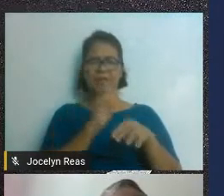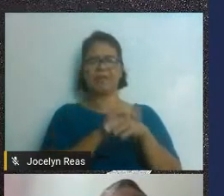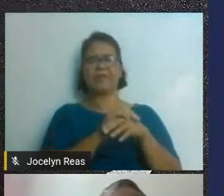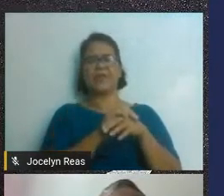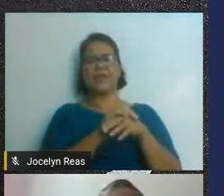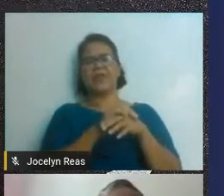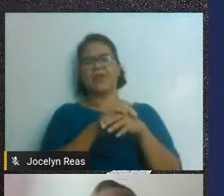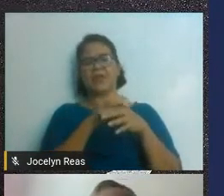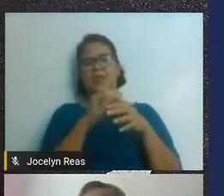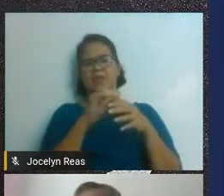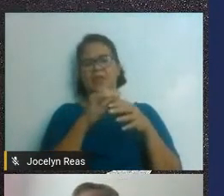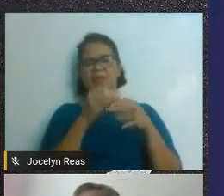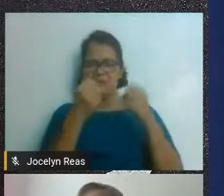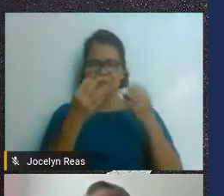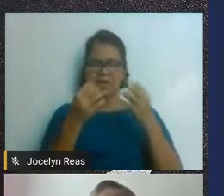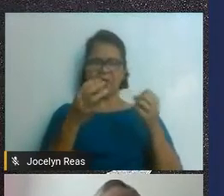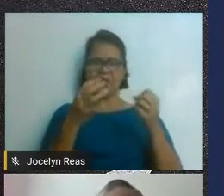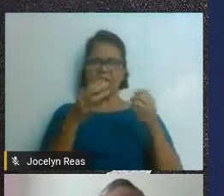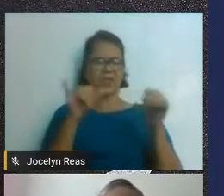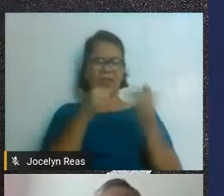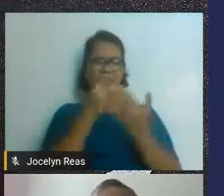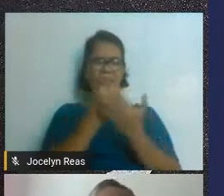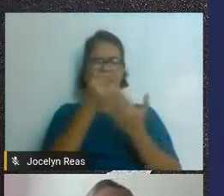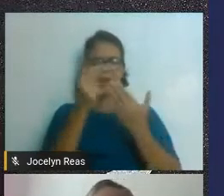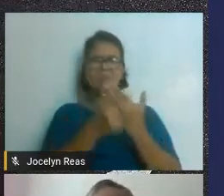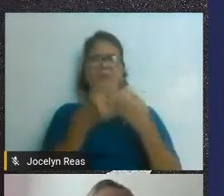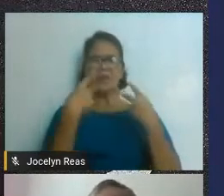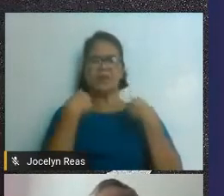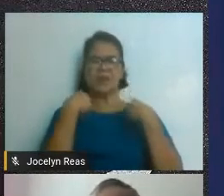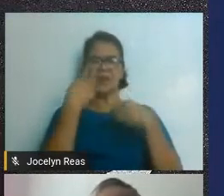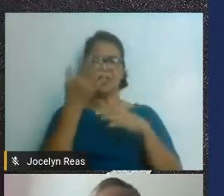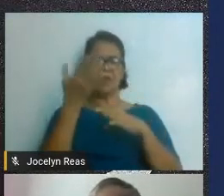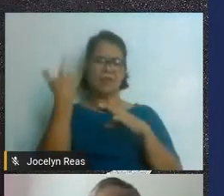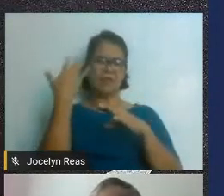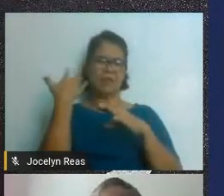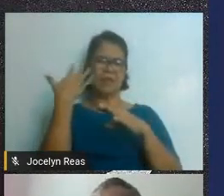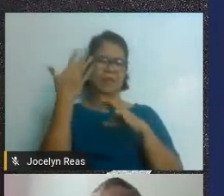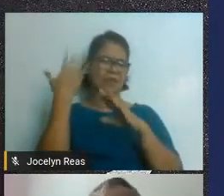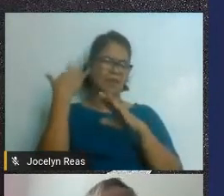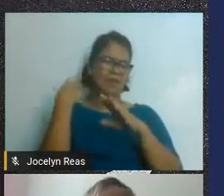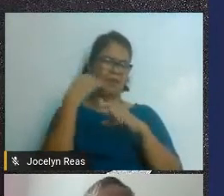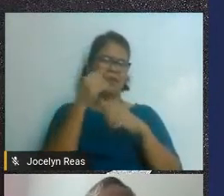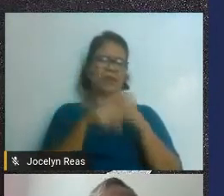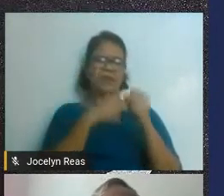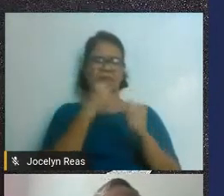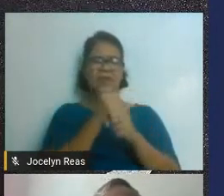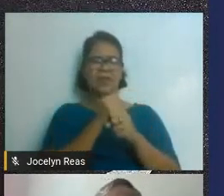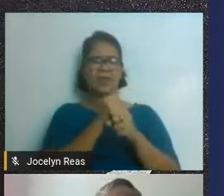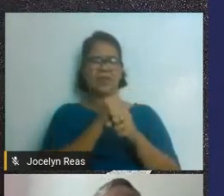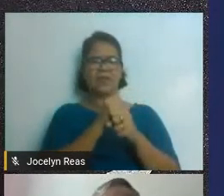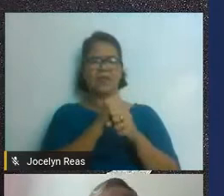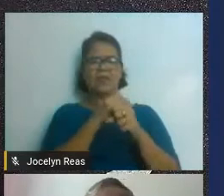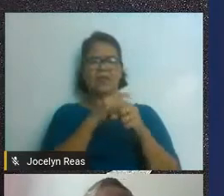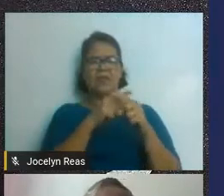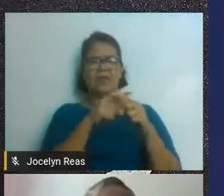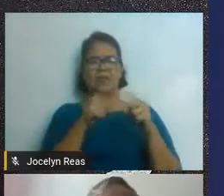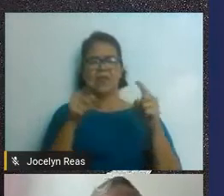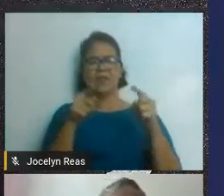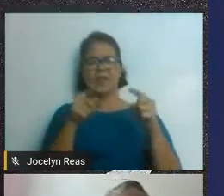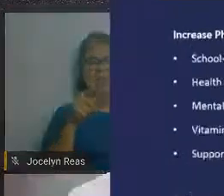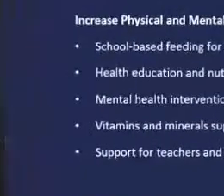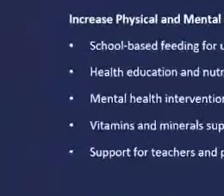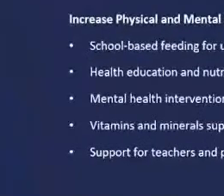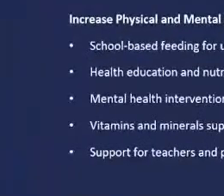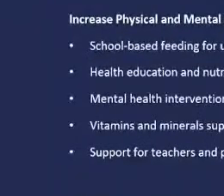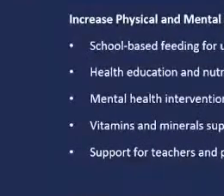make sure that there's a psychological first aid for teachers and learners so that they will be ready to learn na.